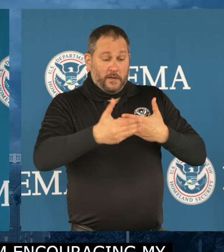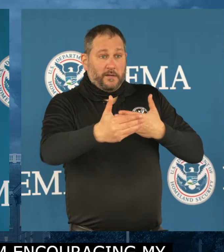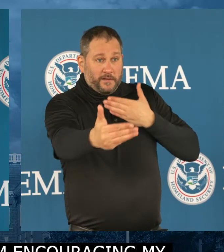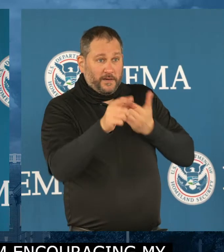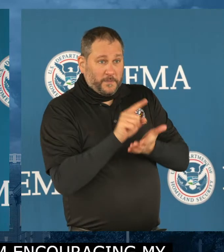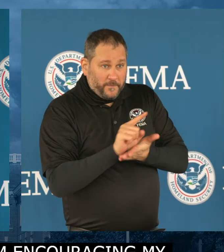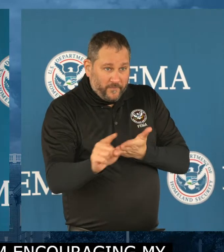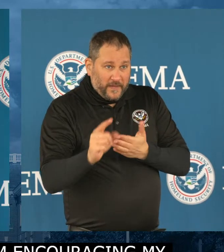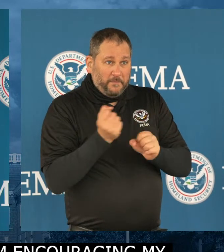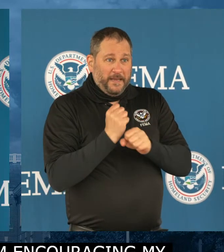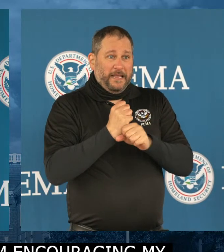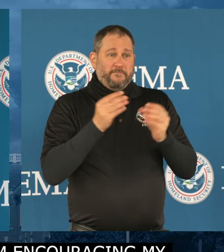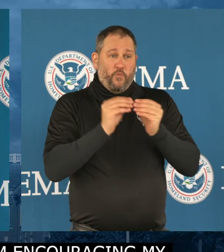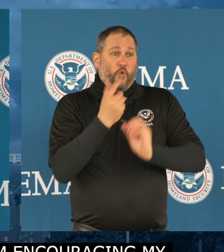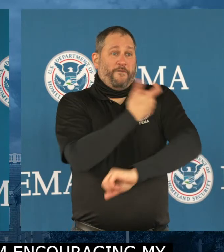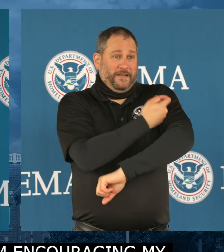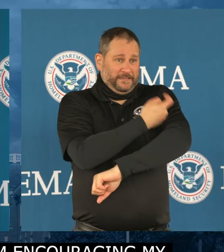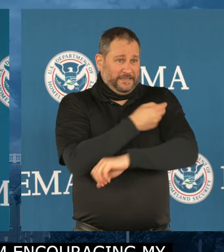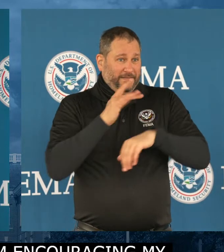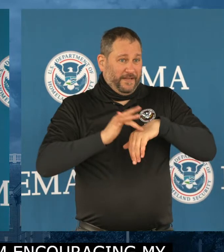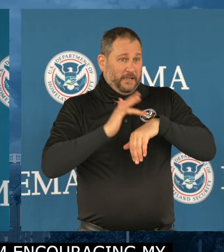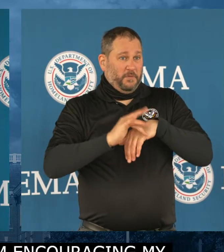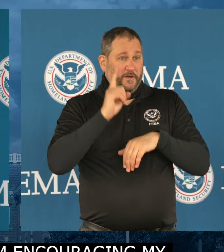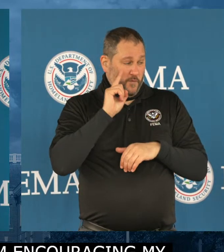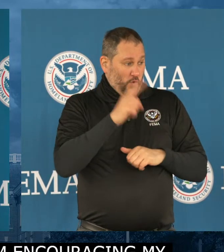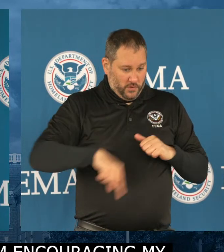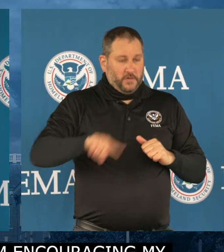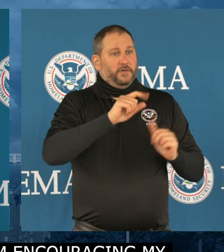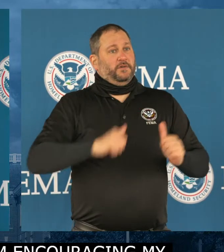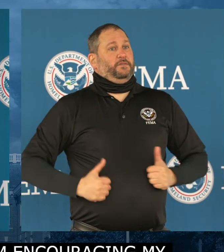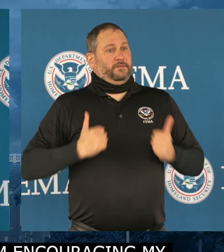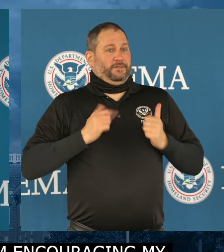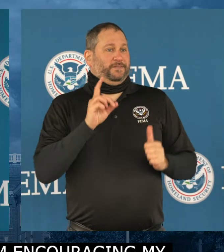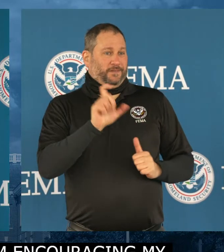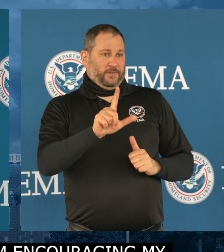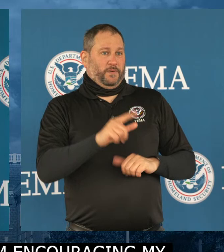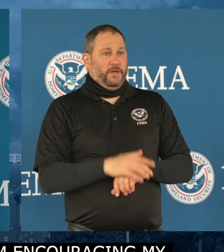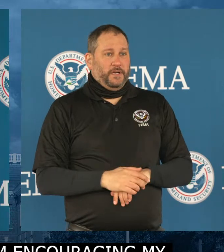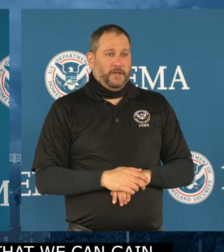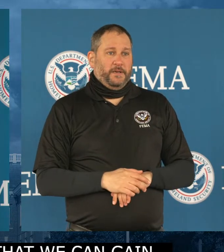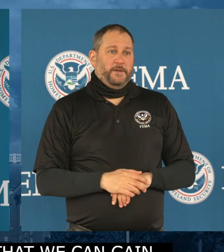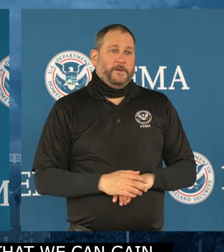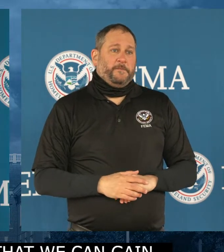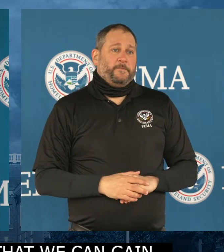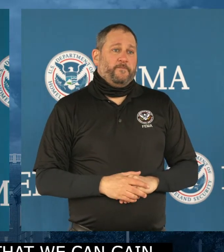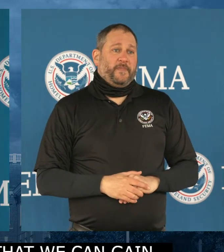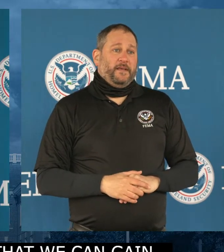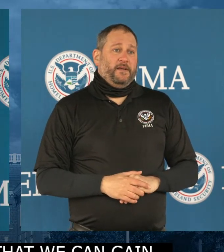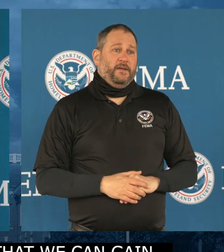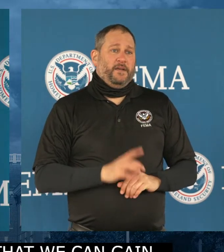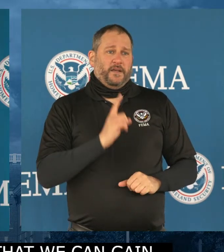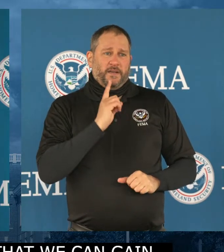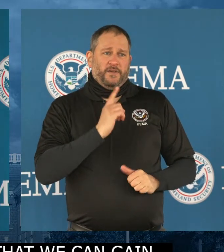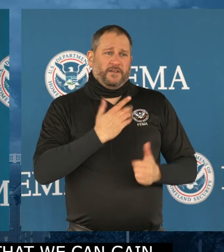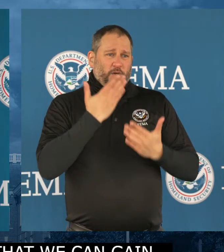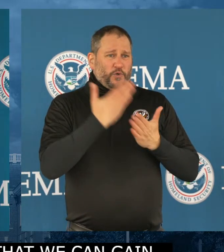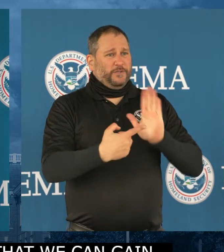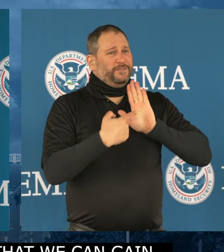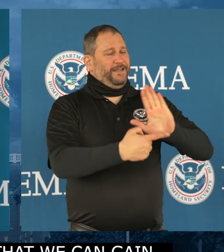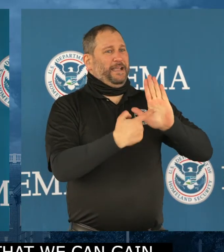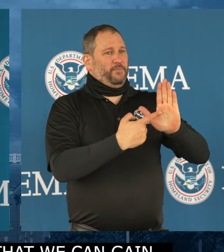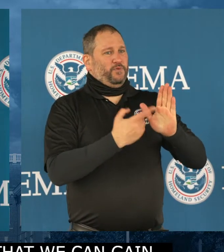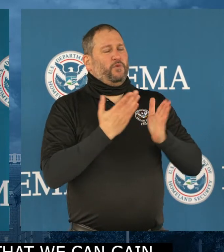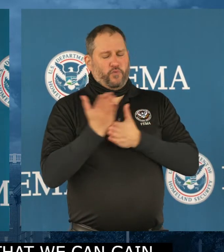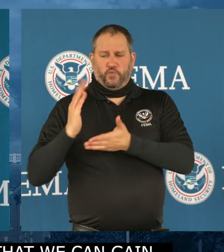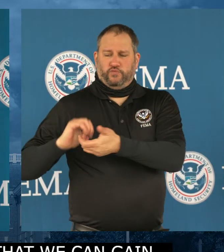the citizens of Delaware and the residents of Delaware so that we can set a little bit of a precedence in terms of true collaboration.